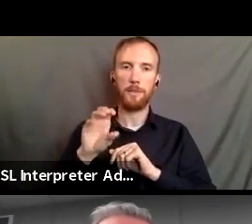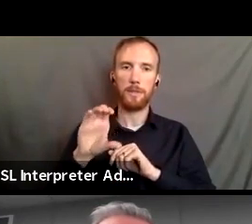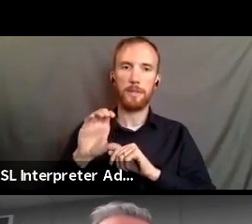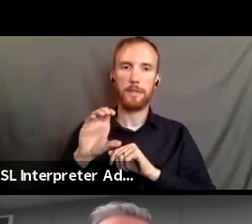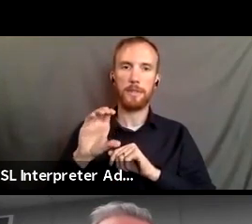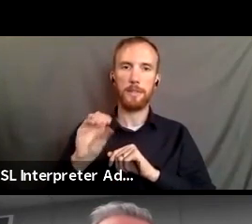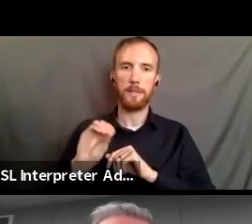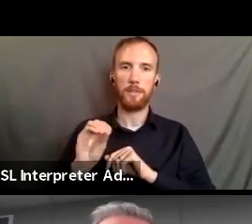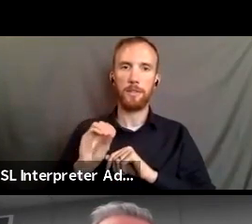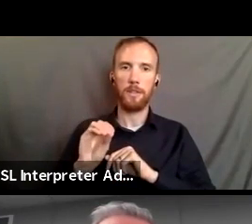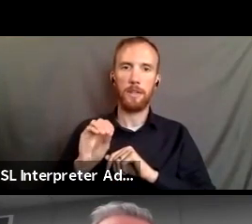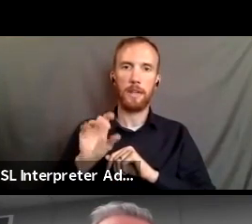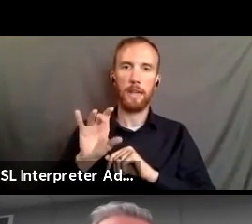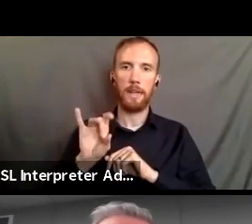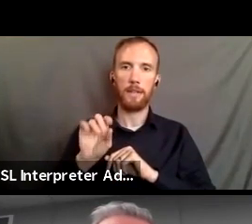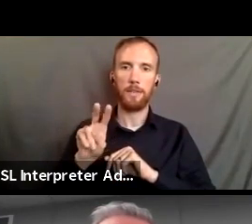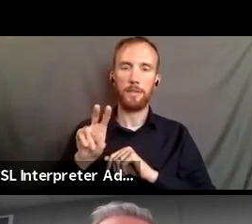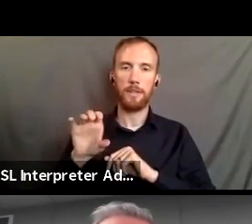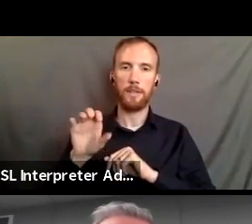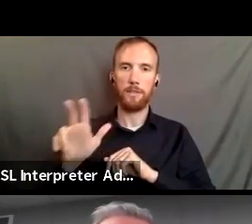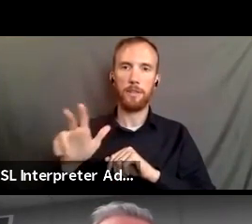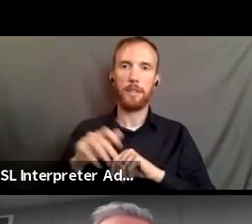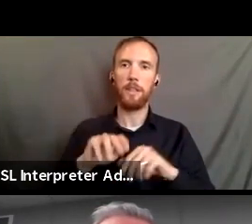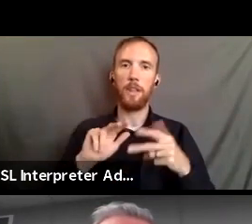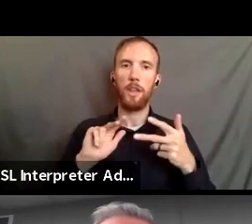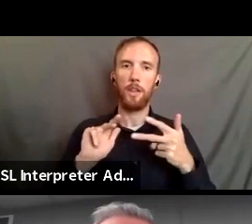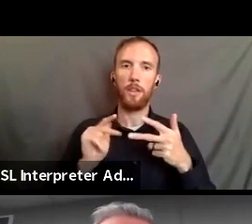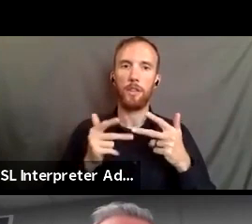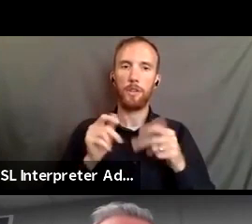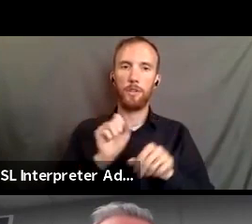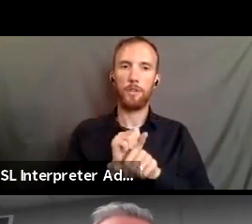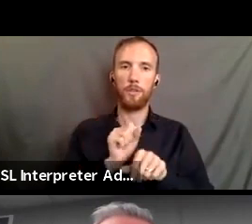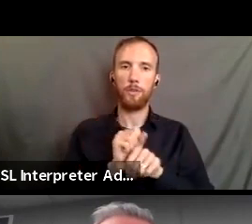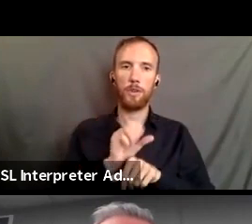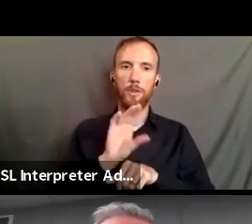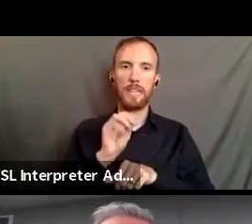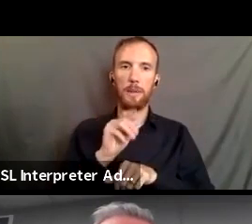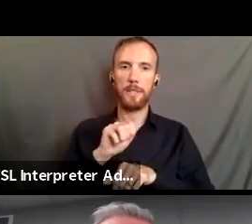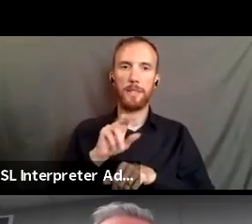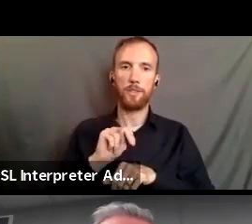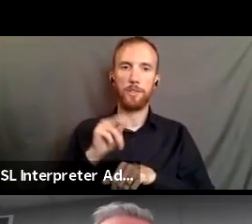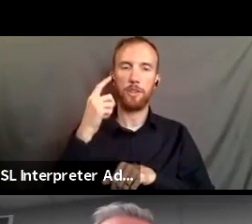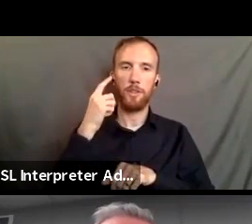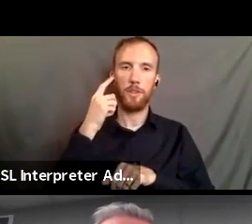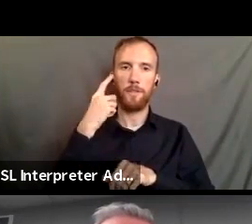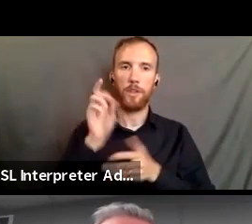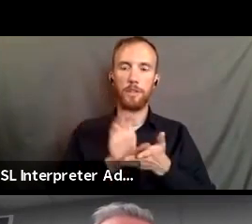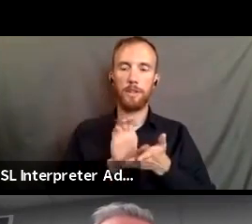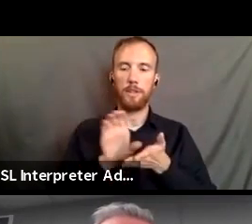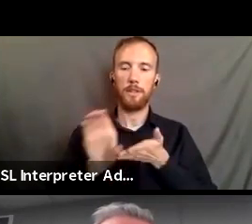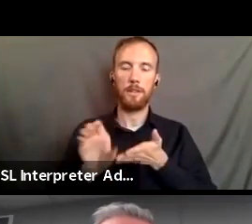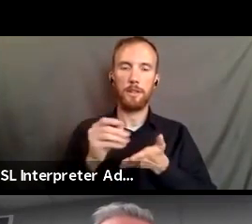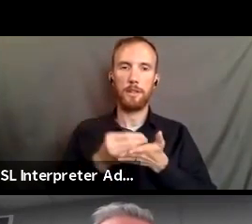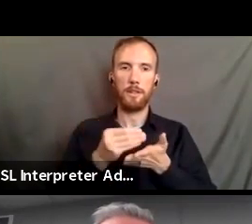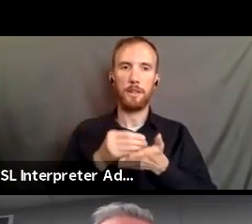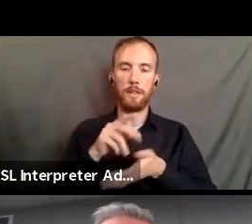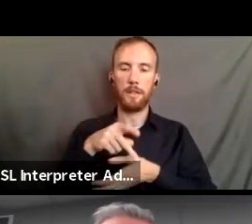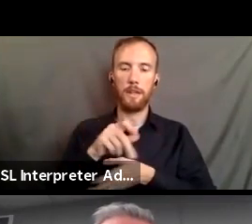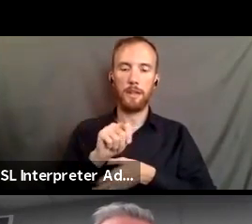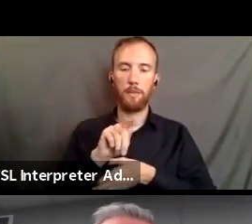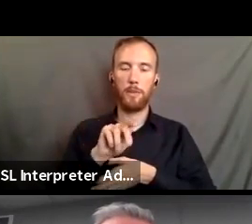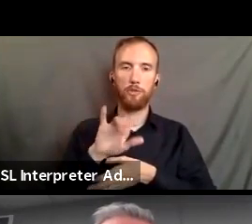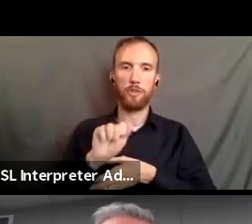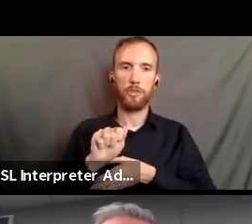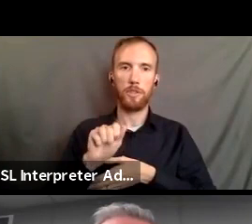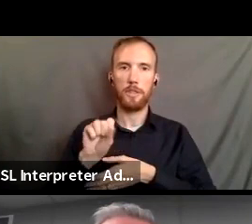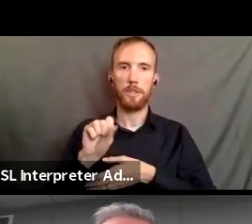wc023873 the third report is workers compensation payment for lunch some settlement for patricia sanders